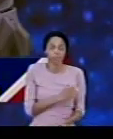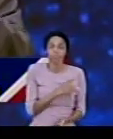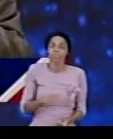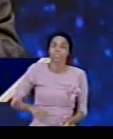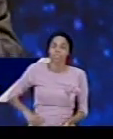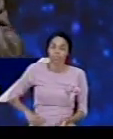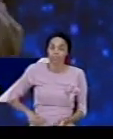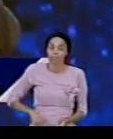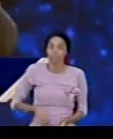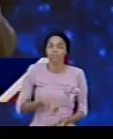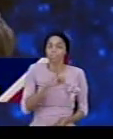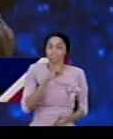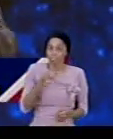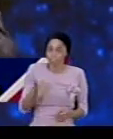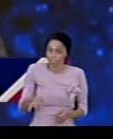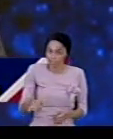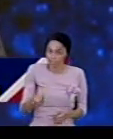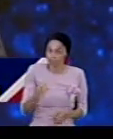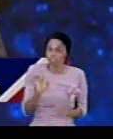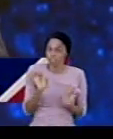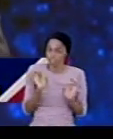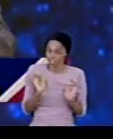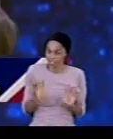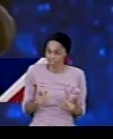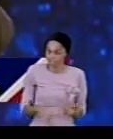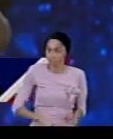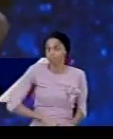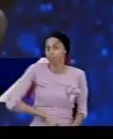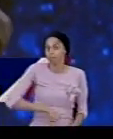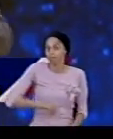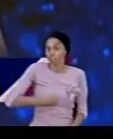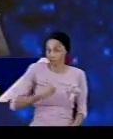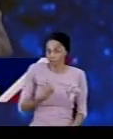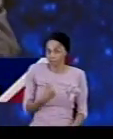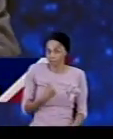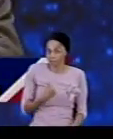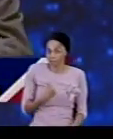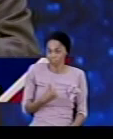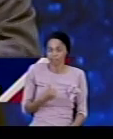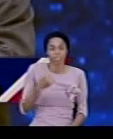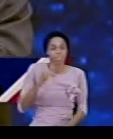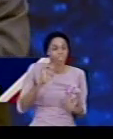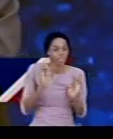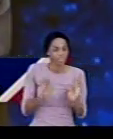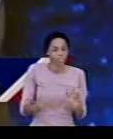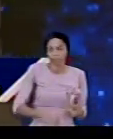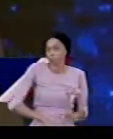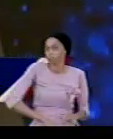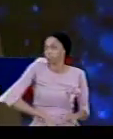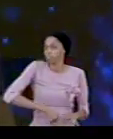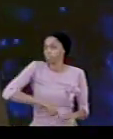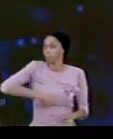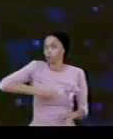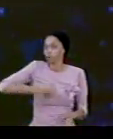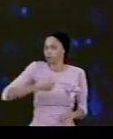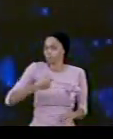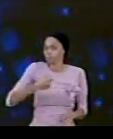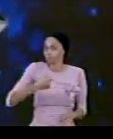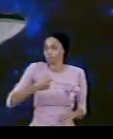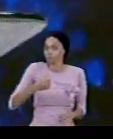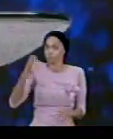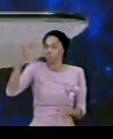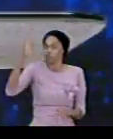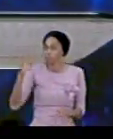still hates pride. He hates arrogance. He hates